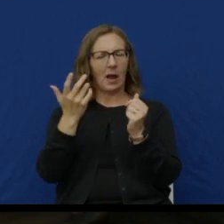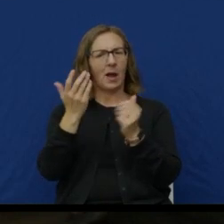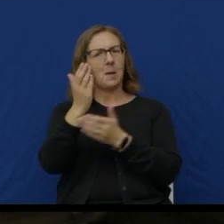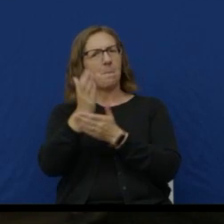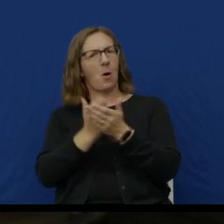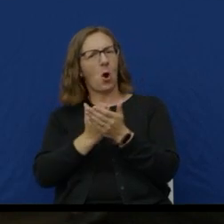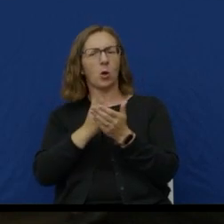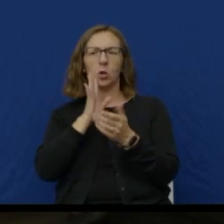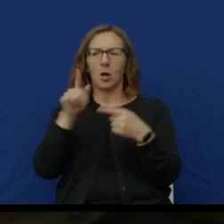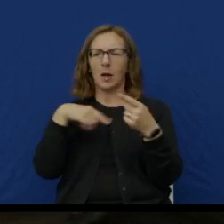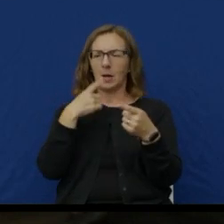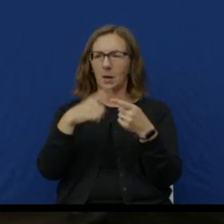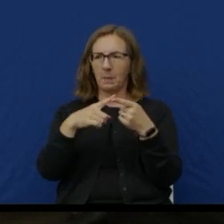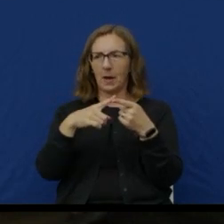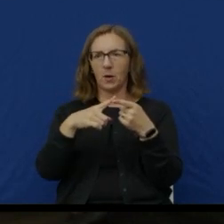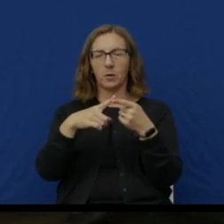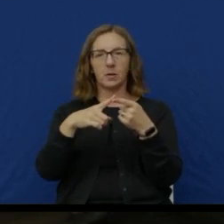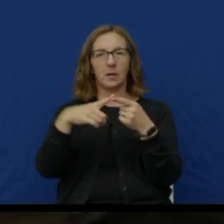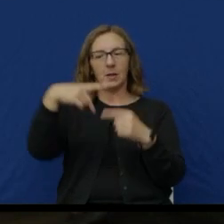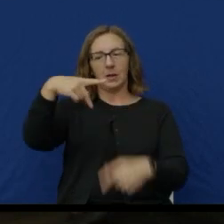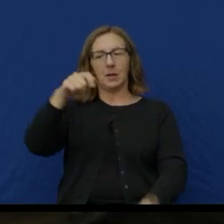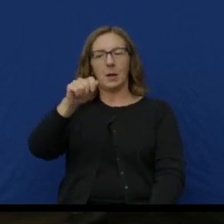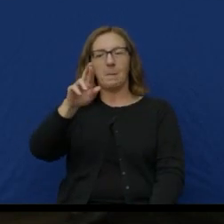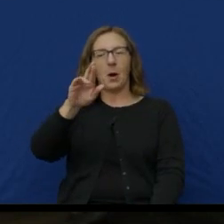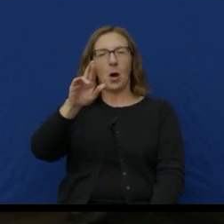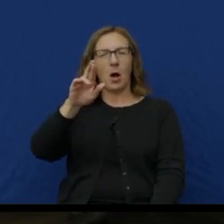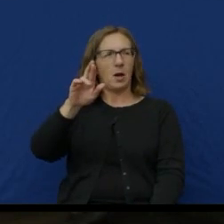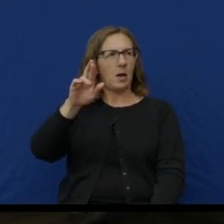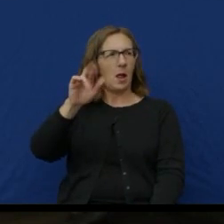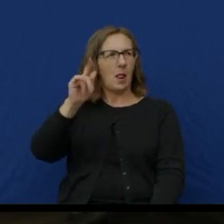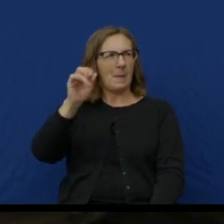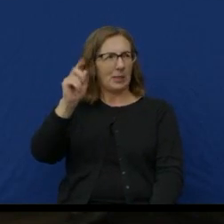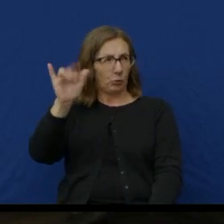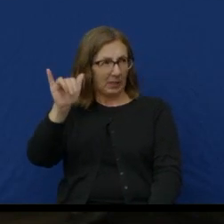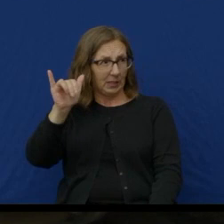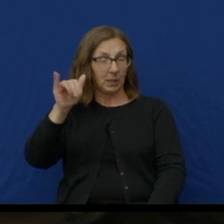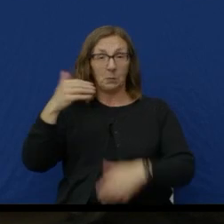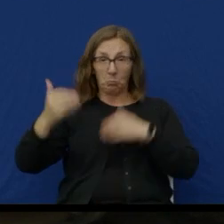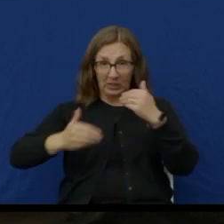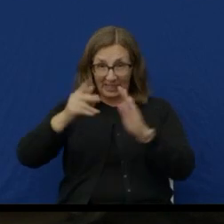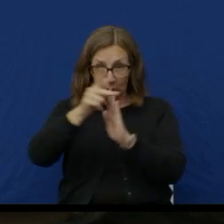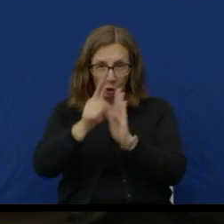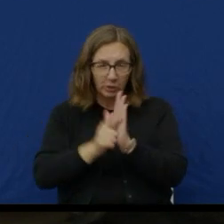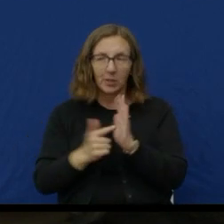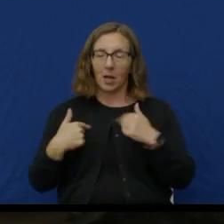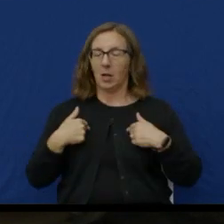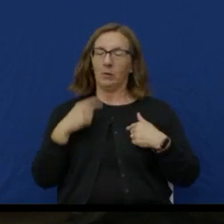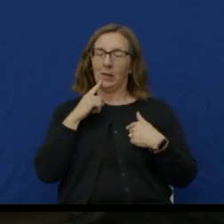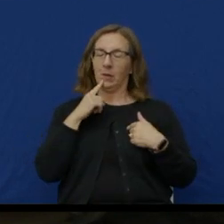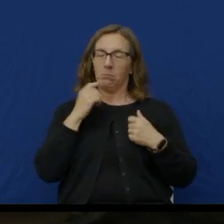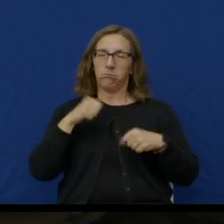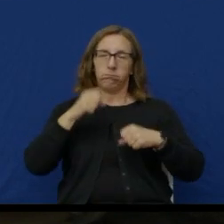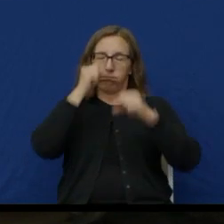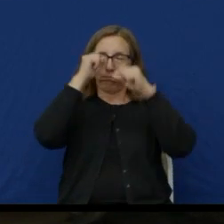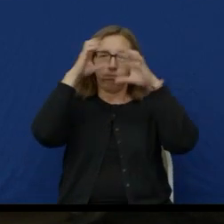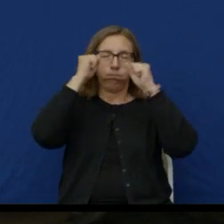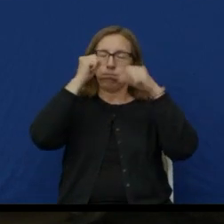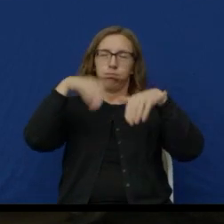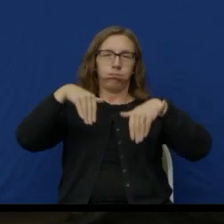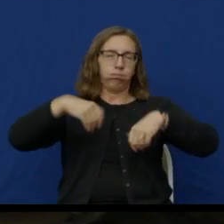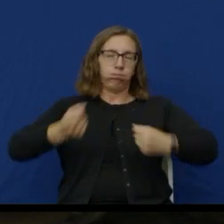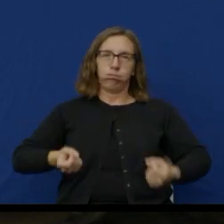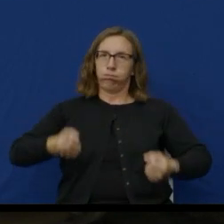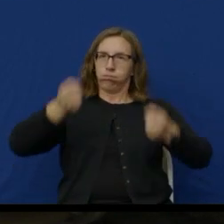parliamentary procedures, and my head was spinning by the end on that one. But the other thing I wanted to